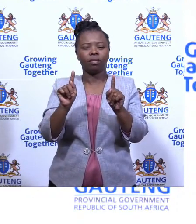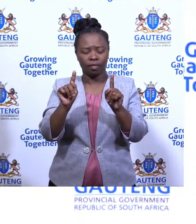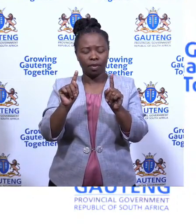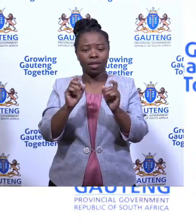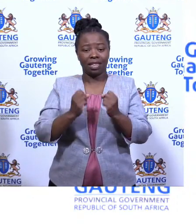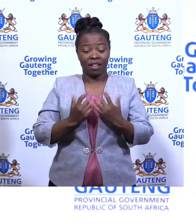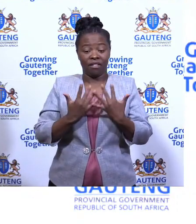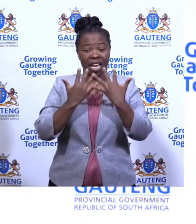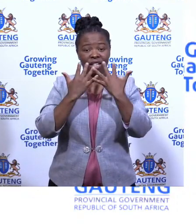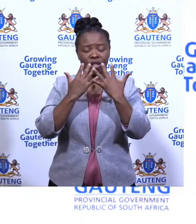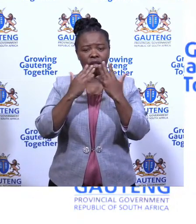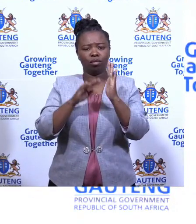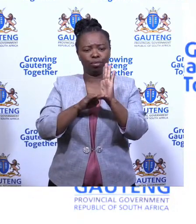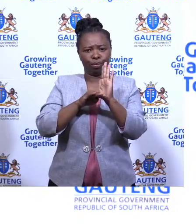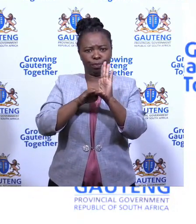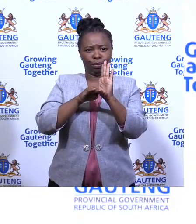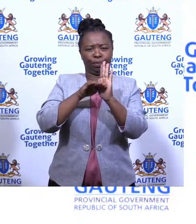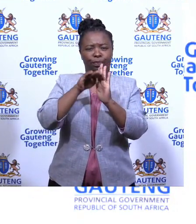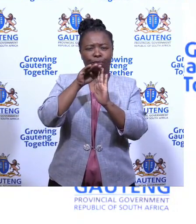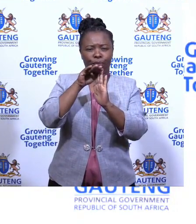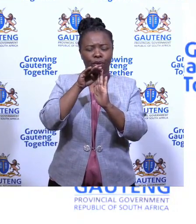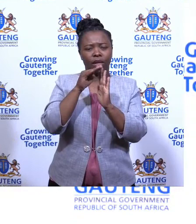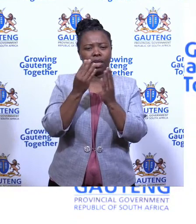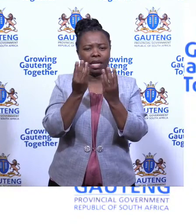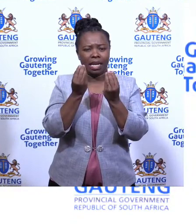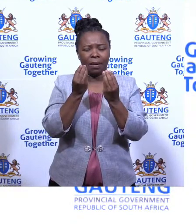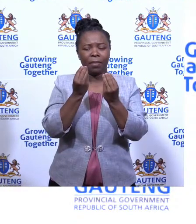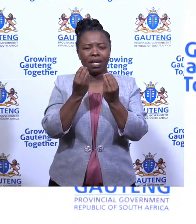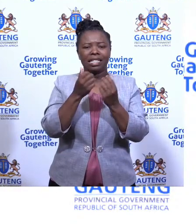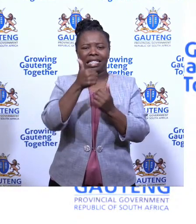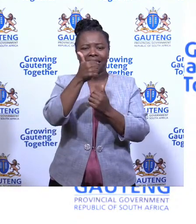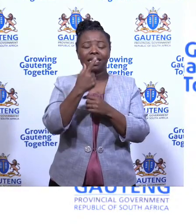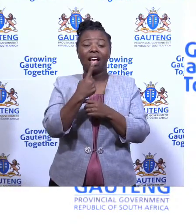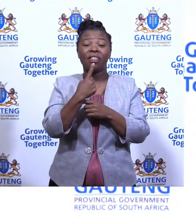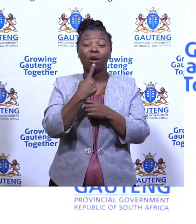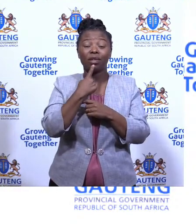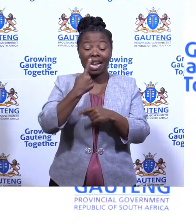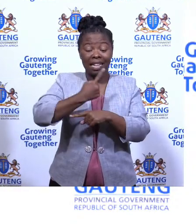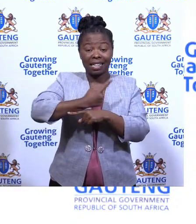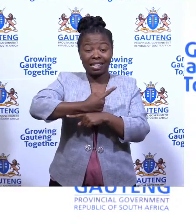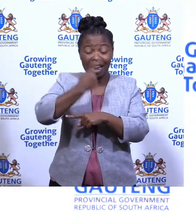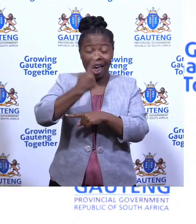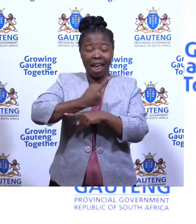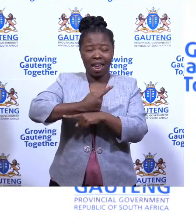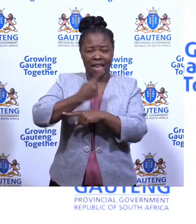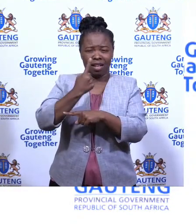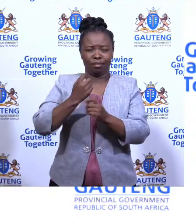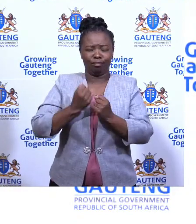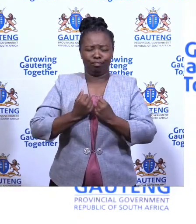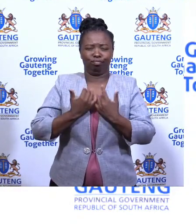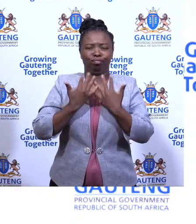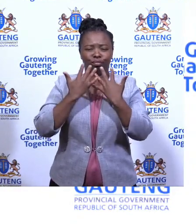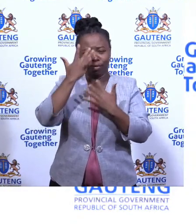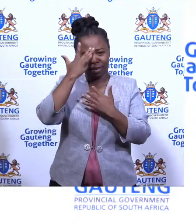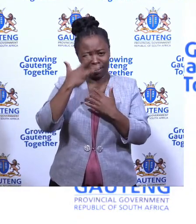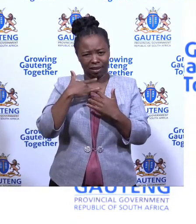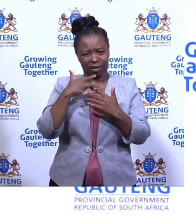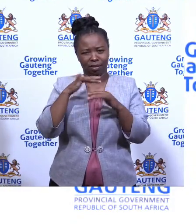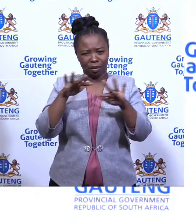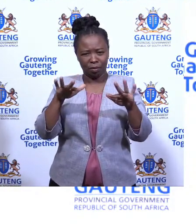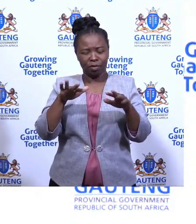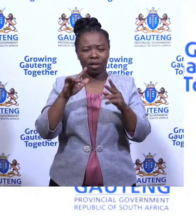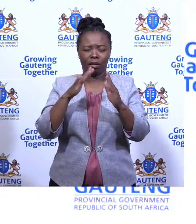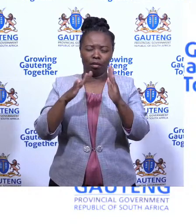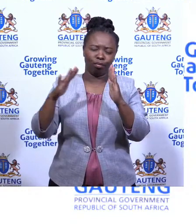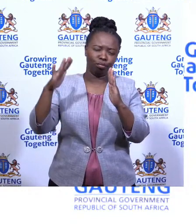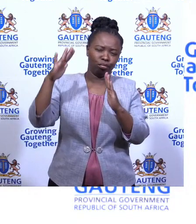a period that we had 6,000 infections a day. That's daily infections. We hit the